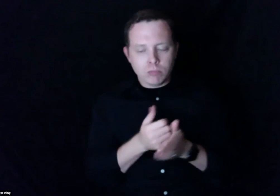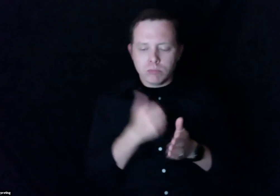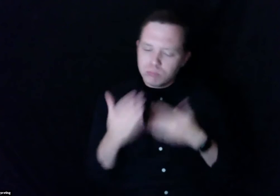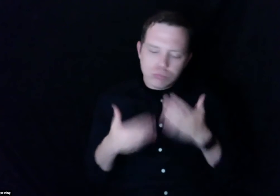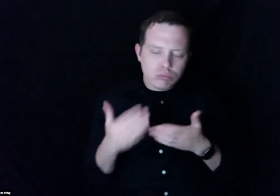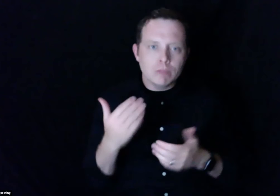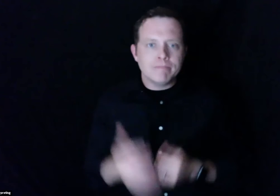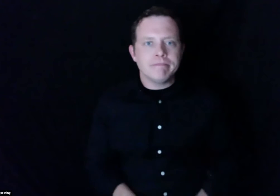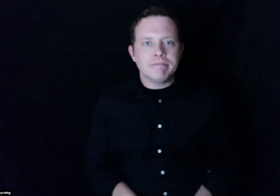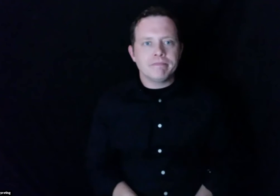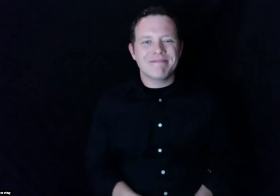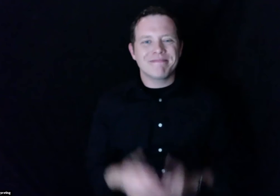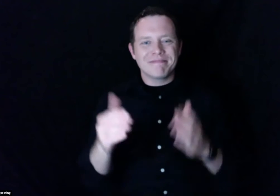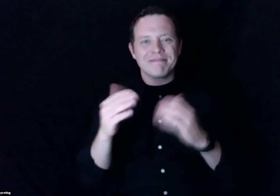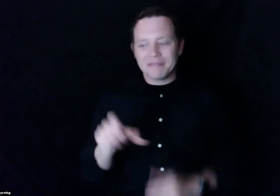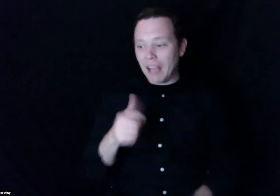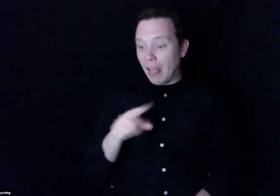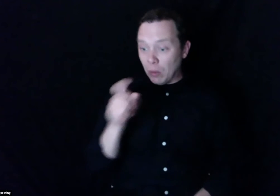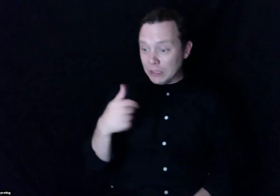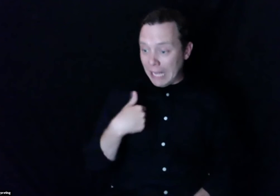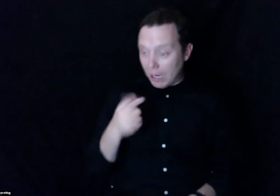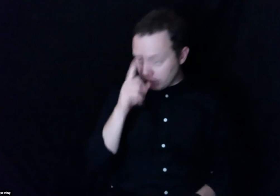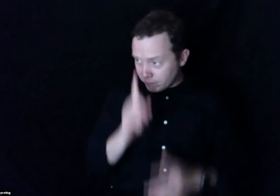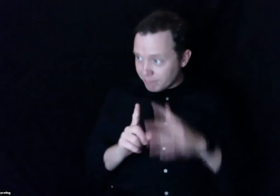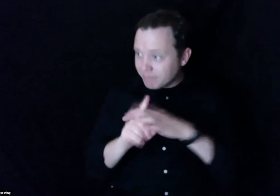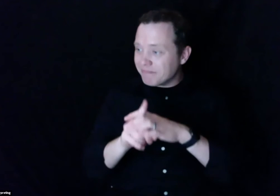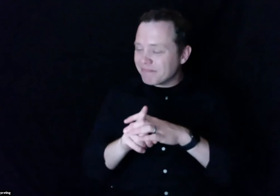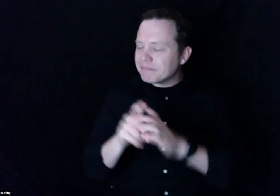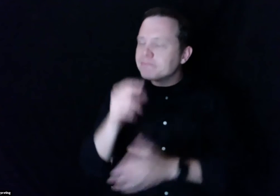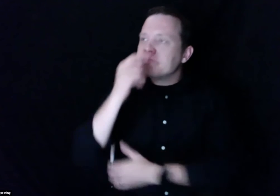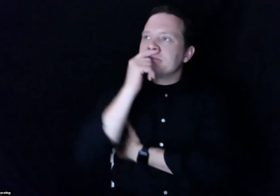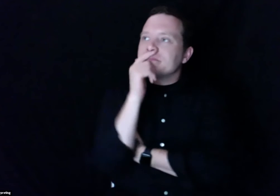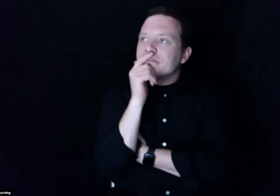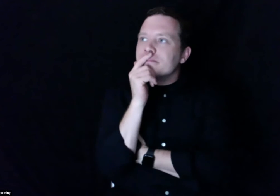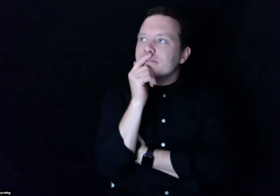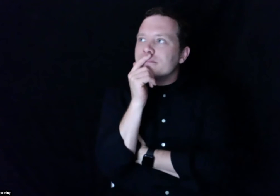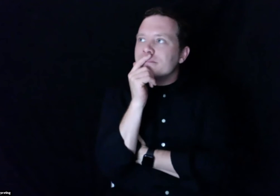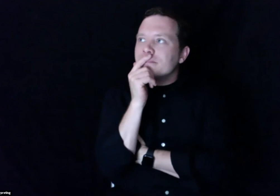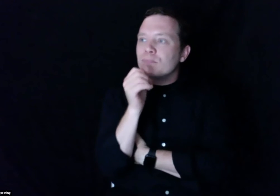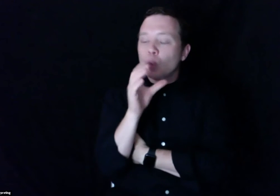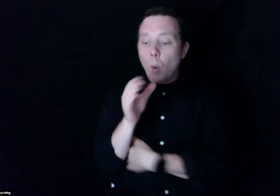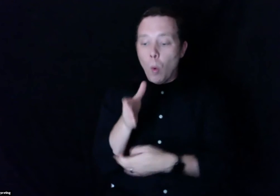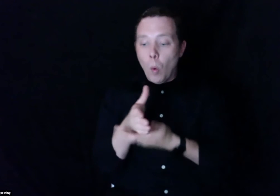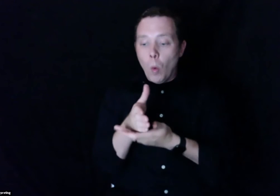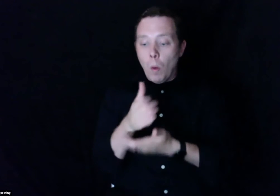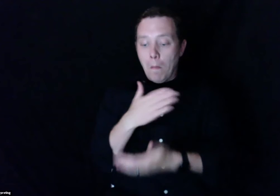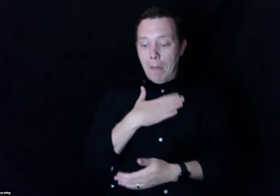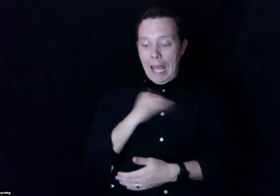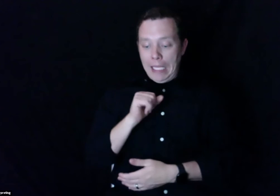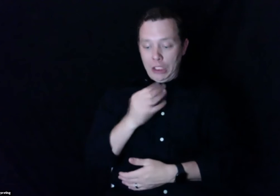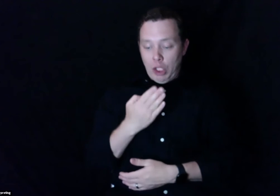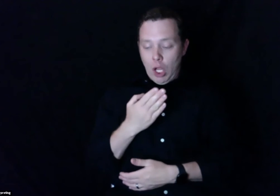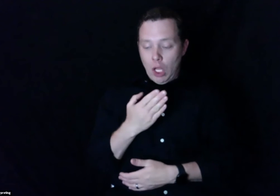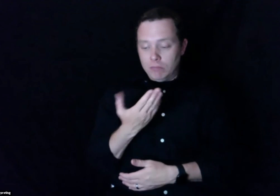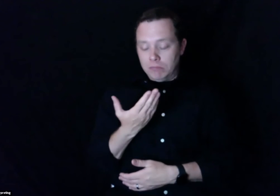And now another question that I have. So part of my job is making sure that people have